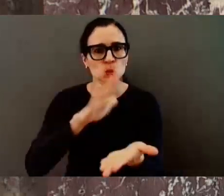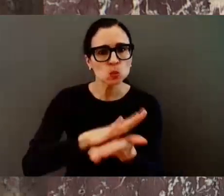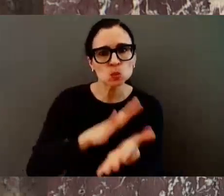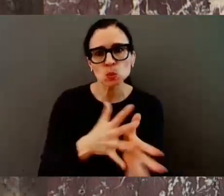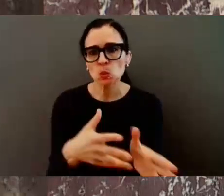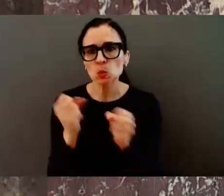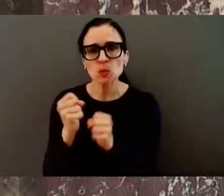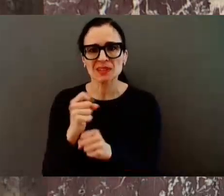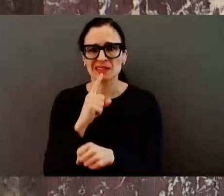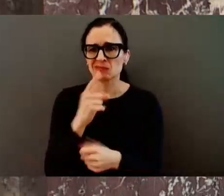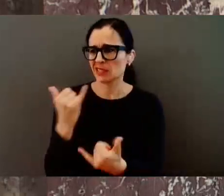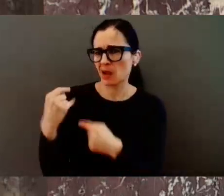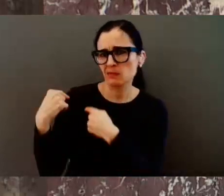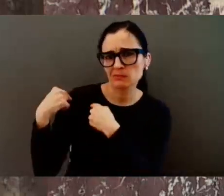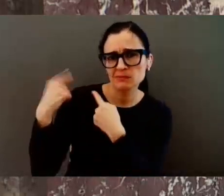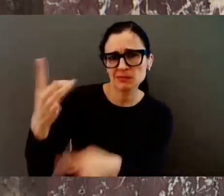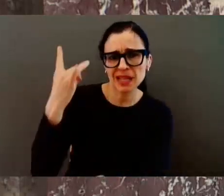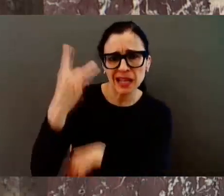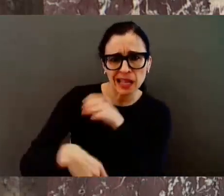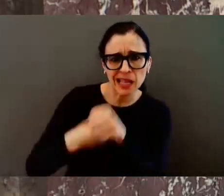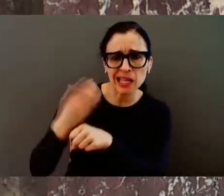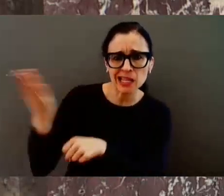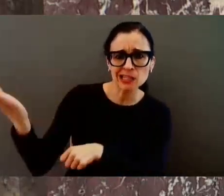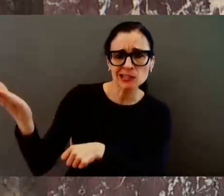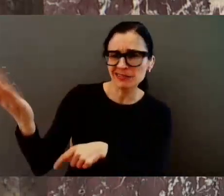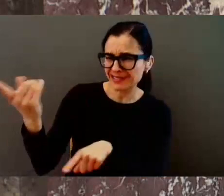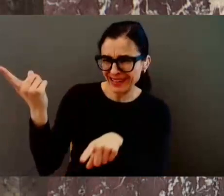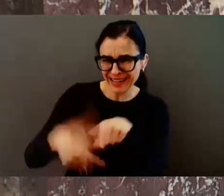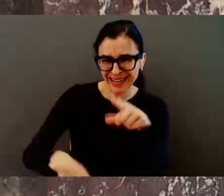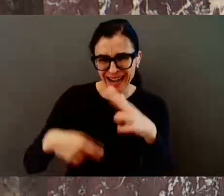with treatment in any timely way.